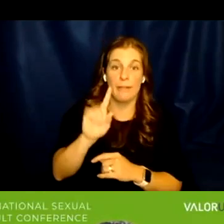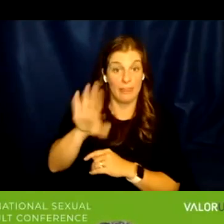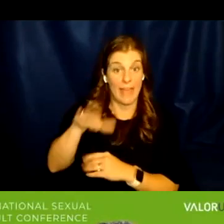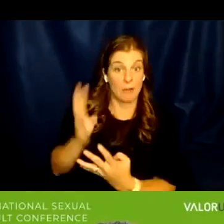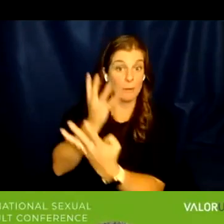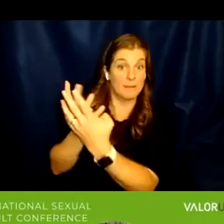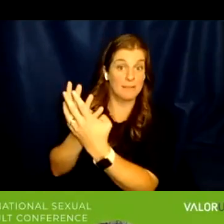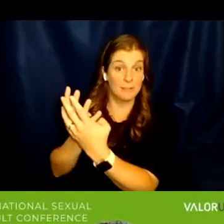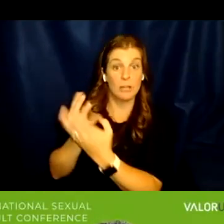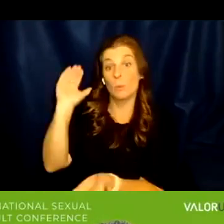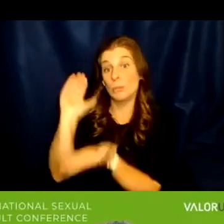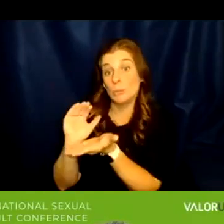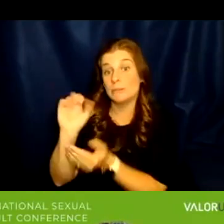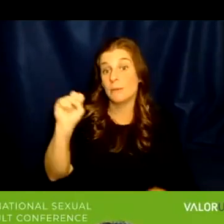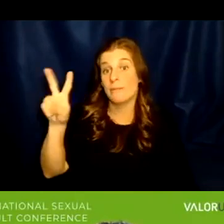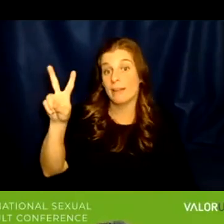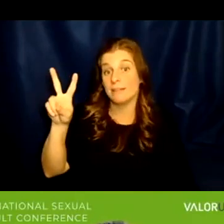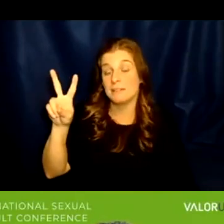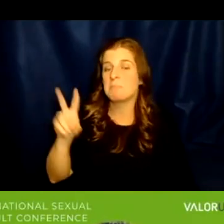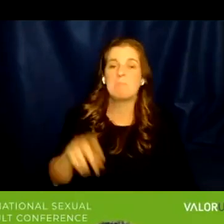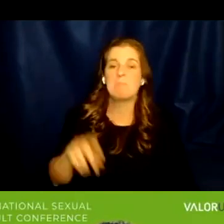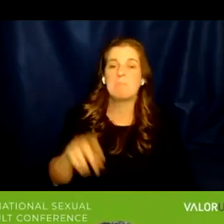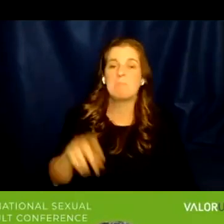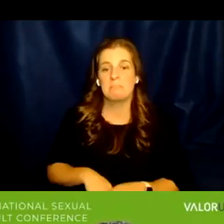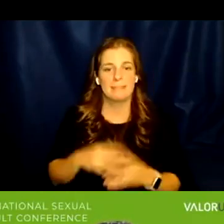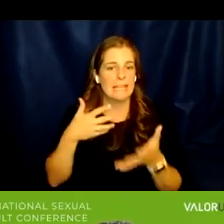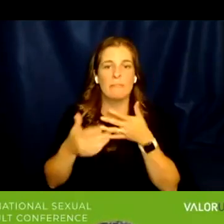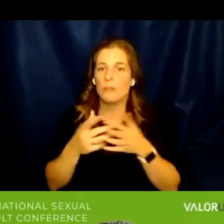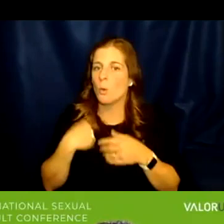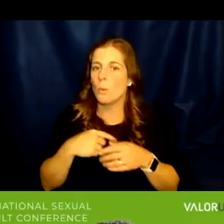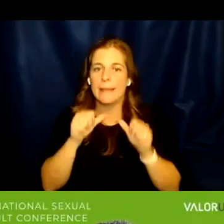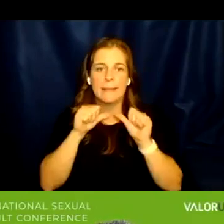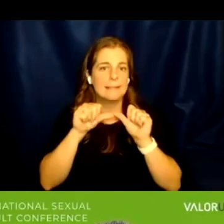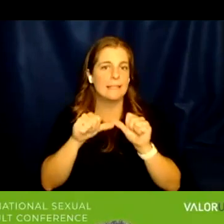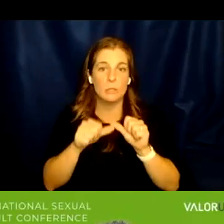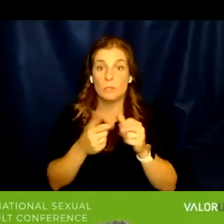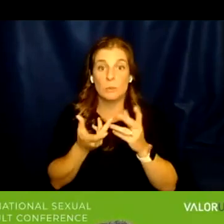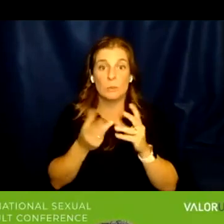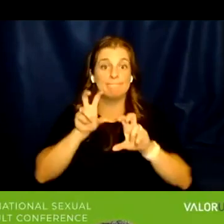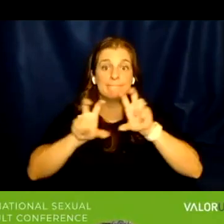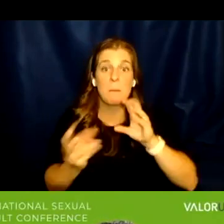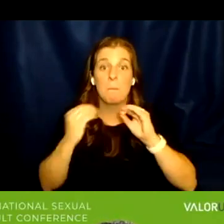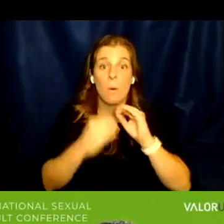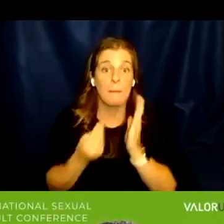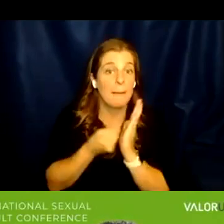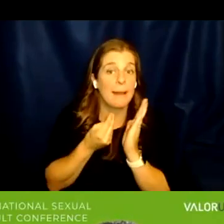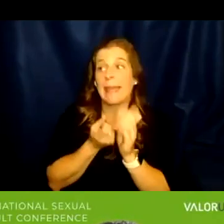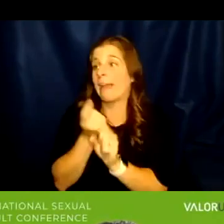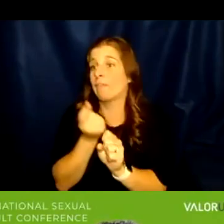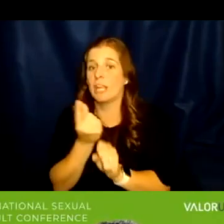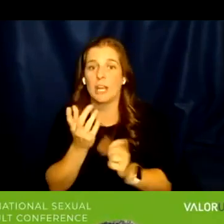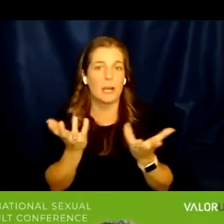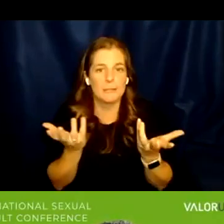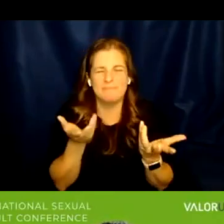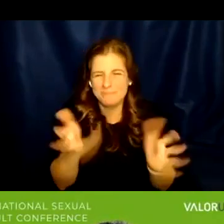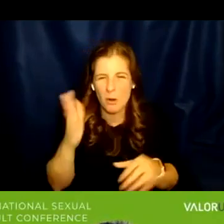violence, in spite of the fact that we continue to increase our investments every year. I don't think I need to tell anyone here that police do